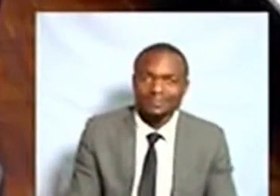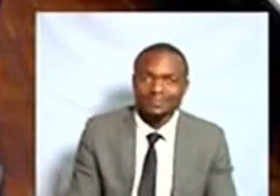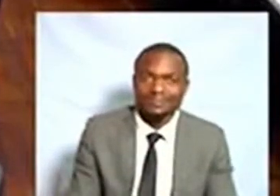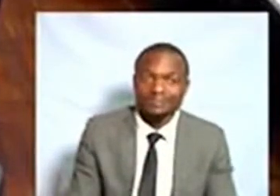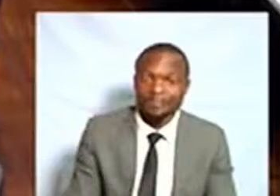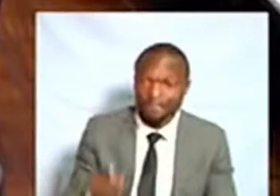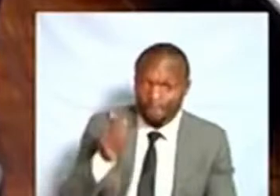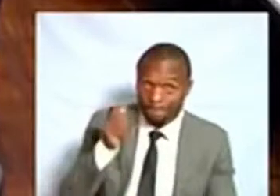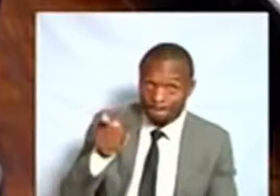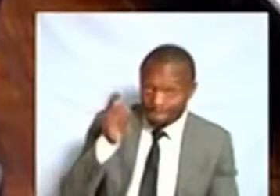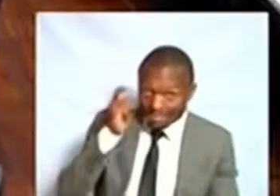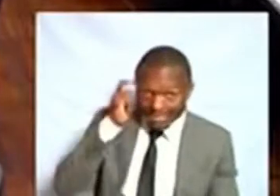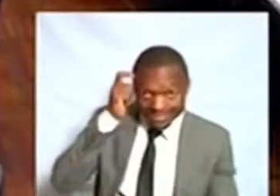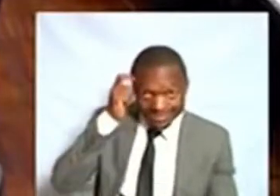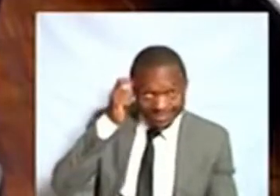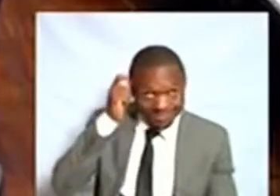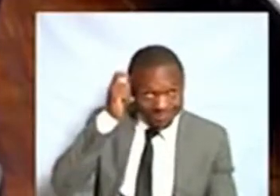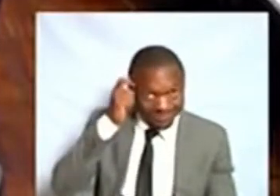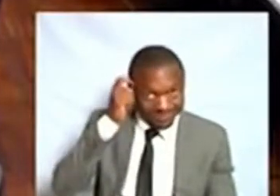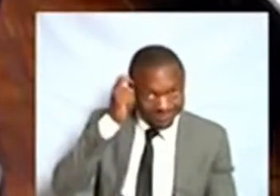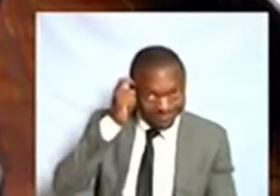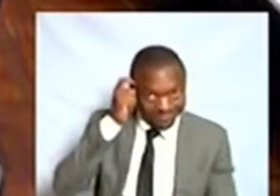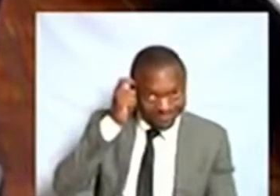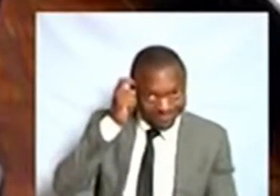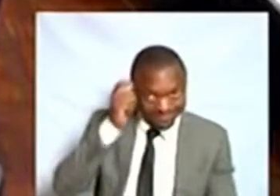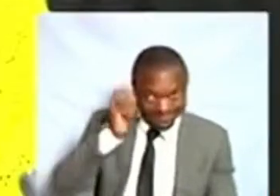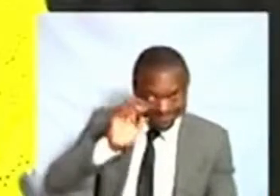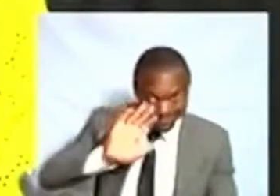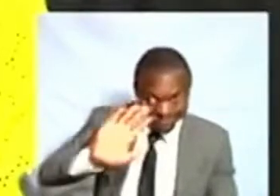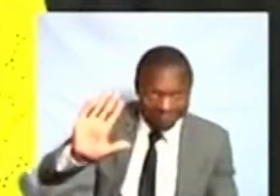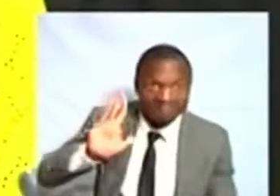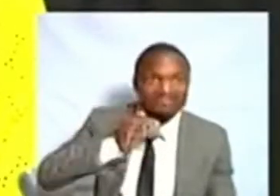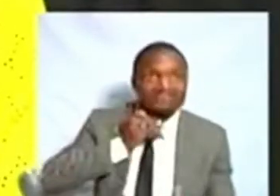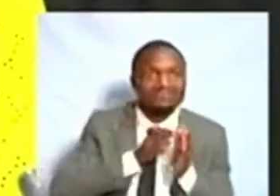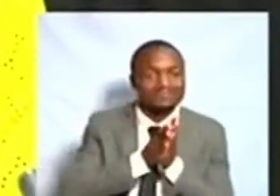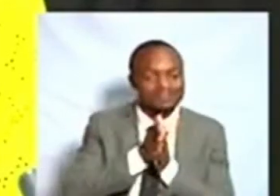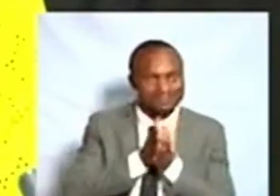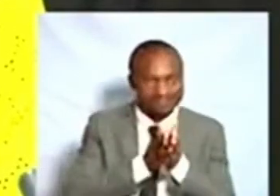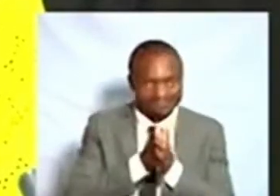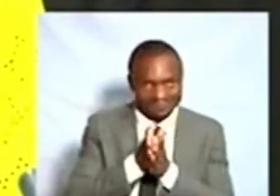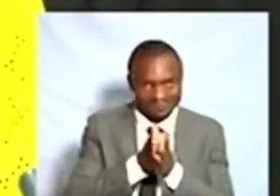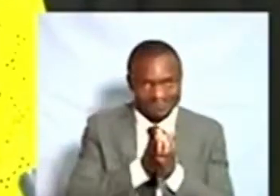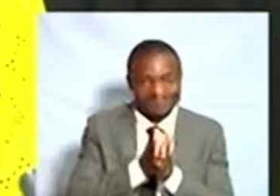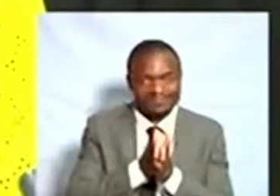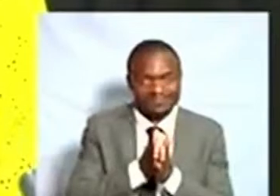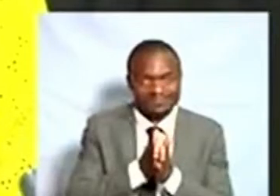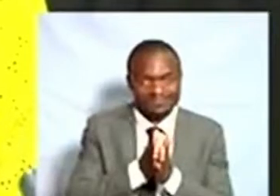I think my interest is so much on